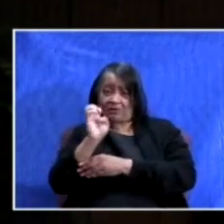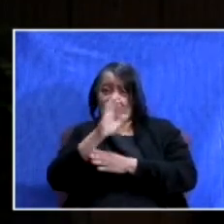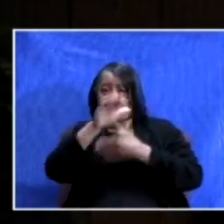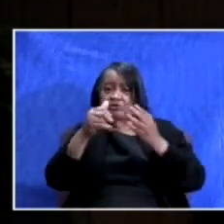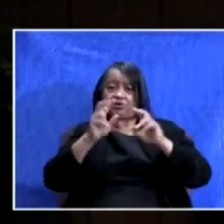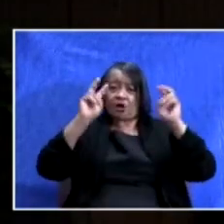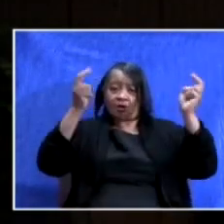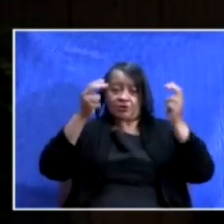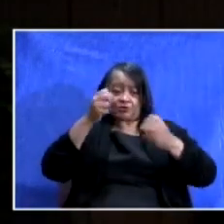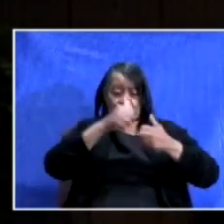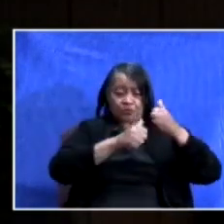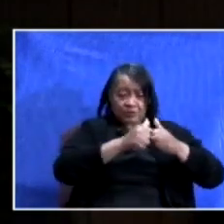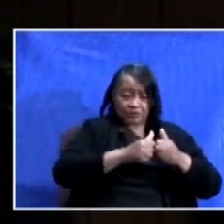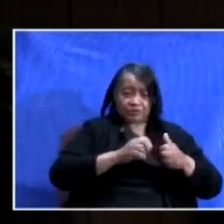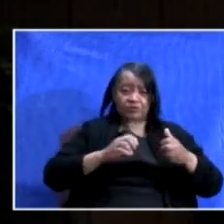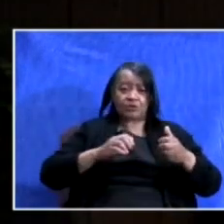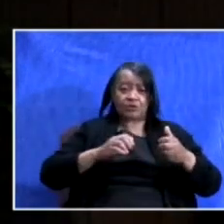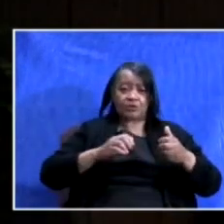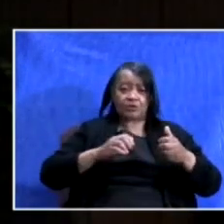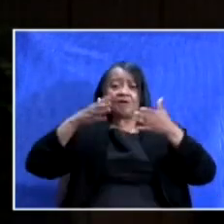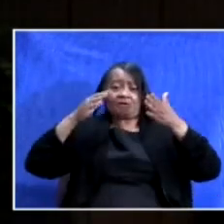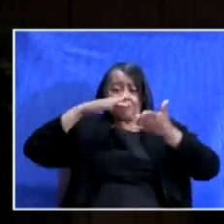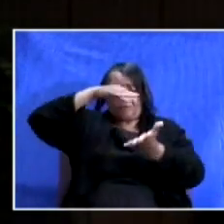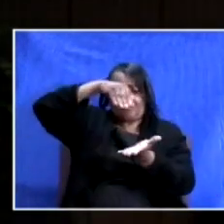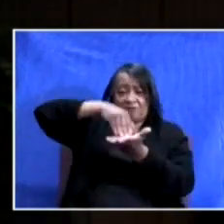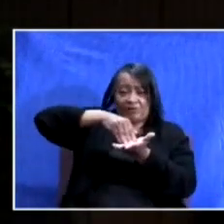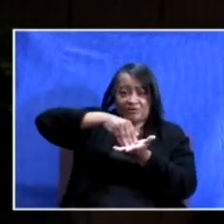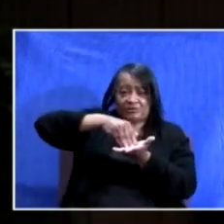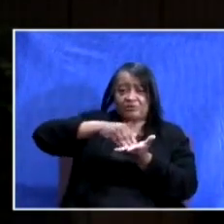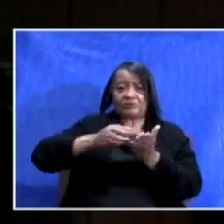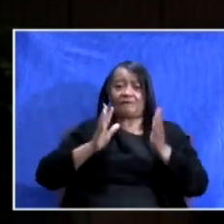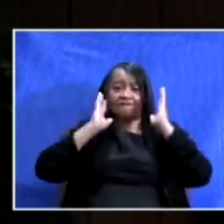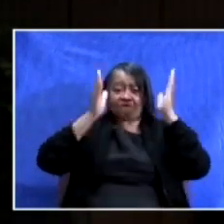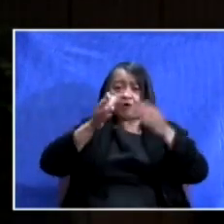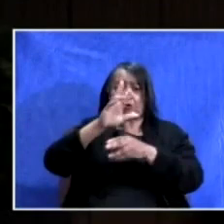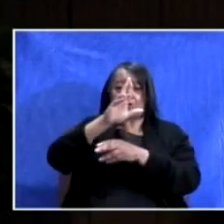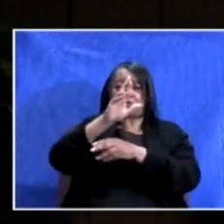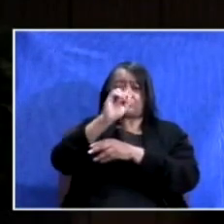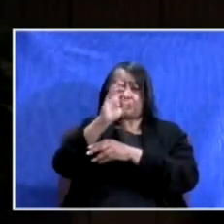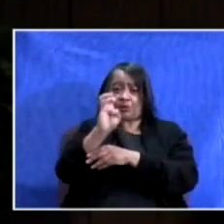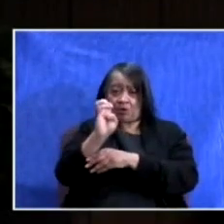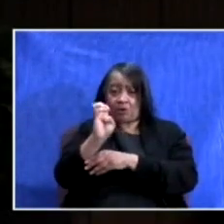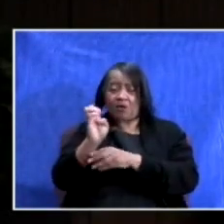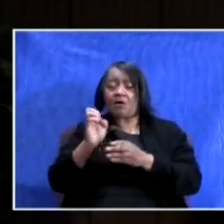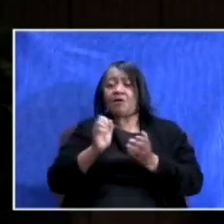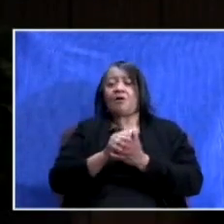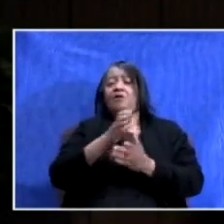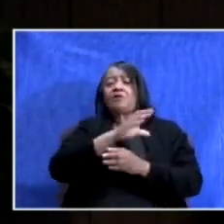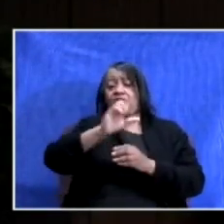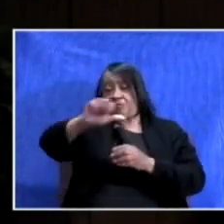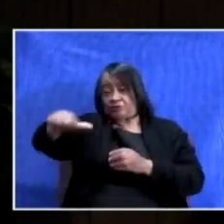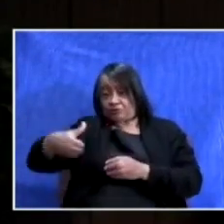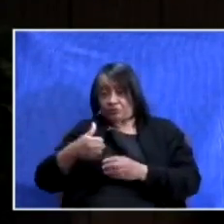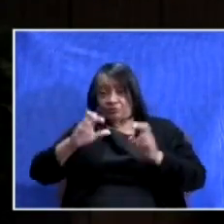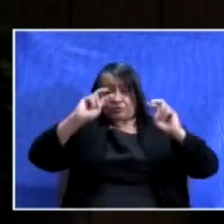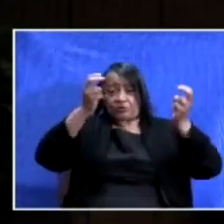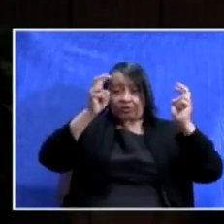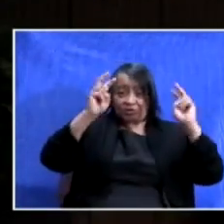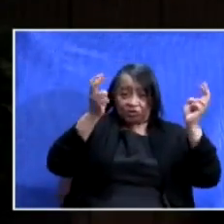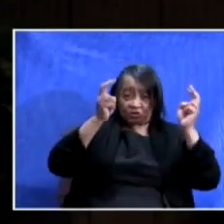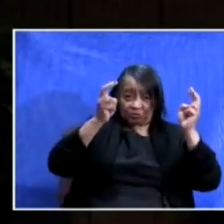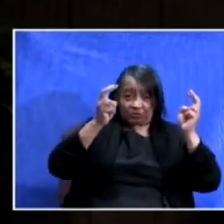All issues center around race. Now, all other